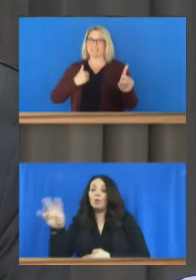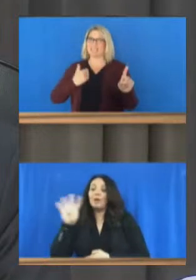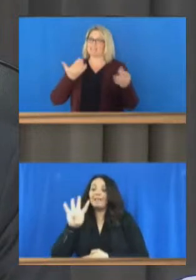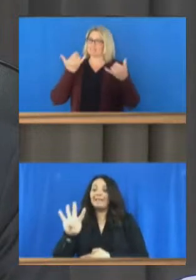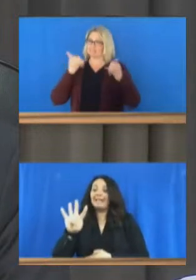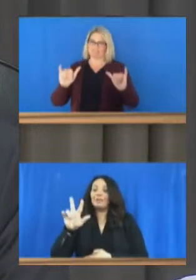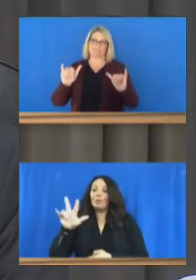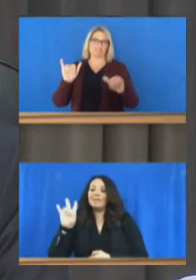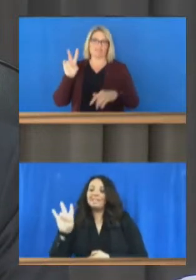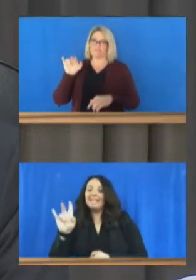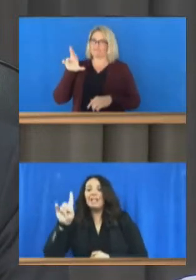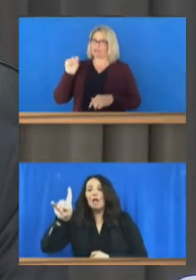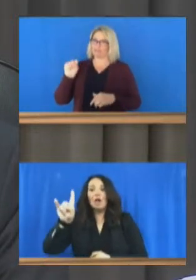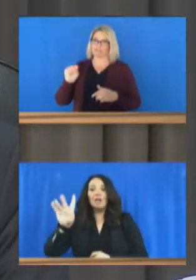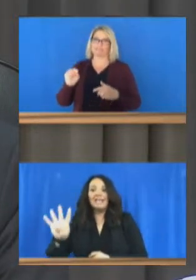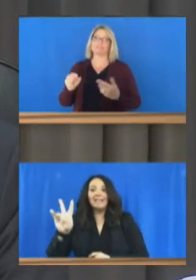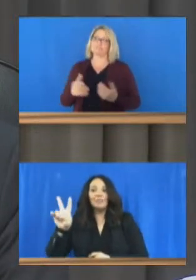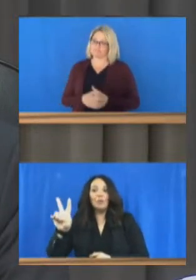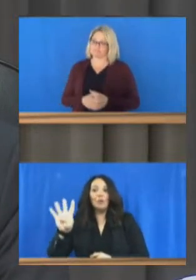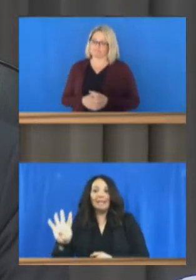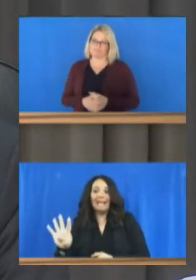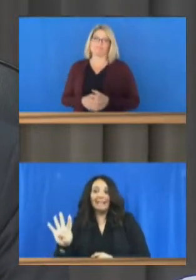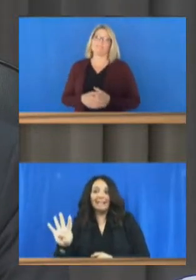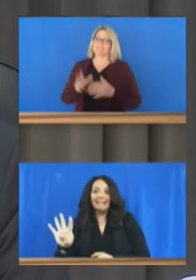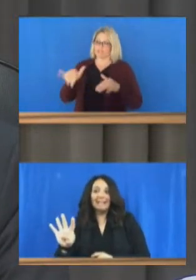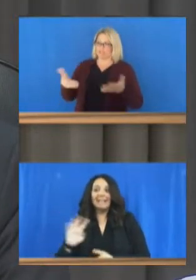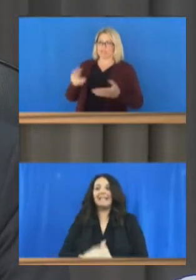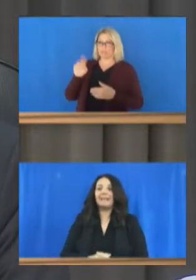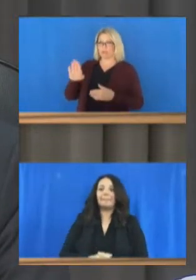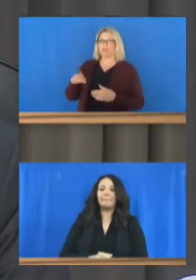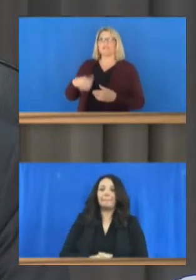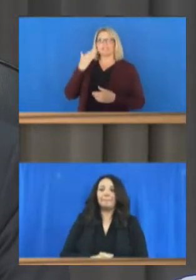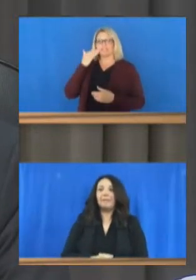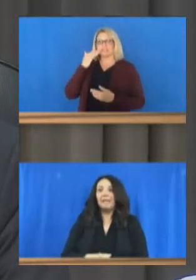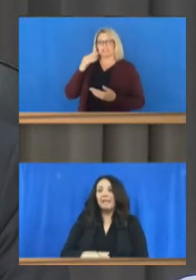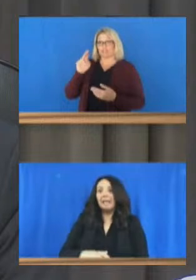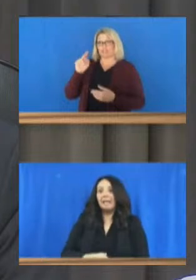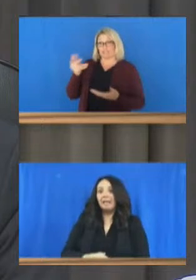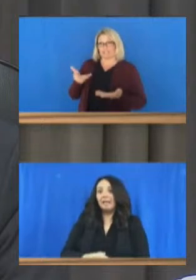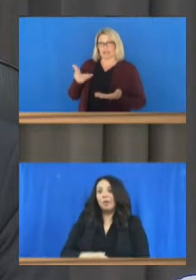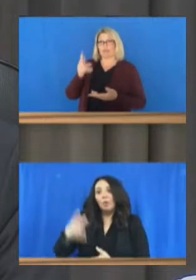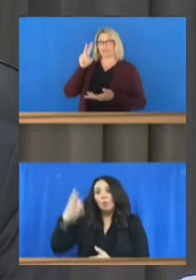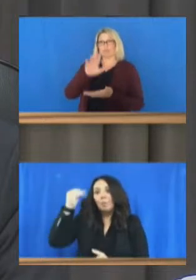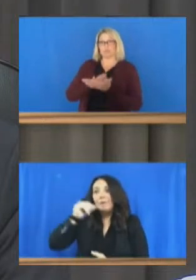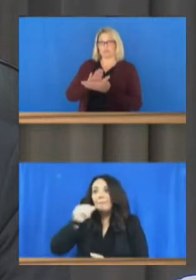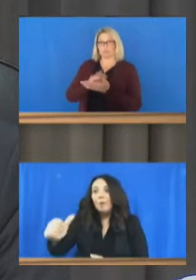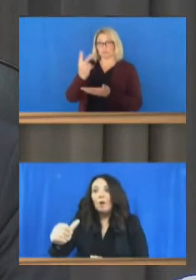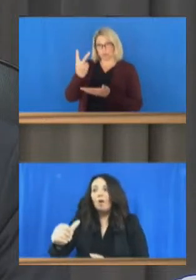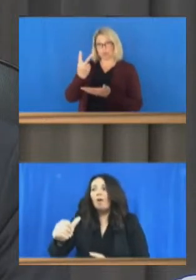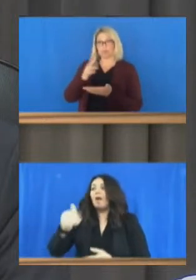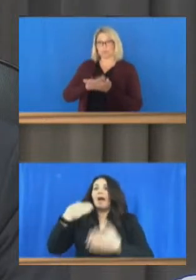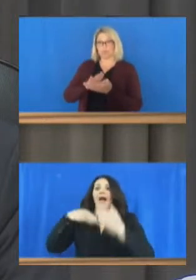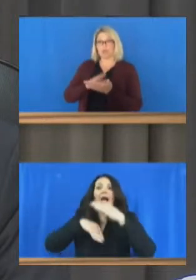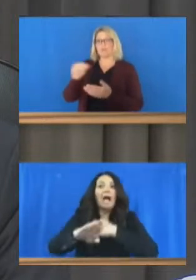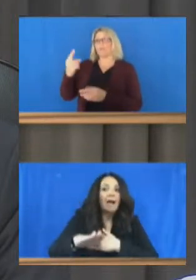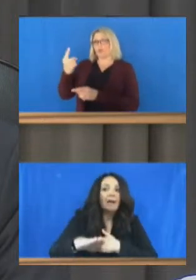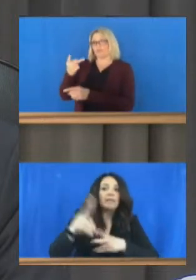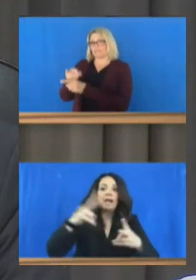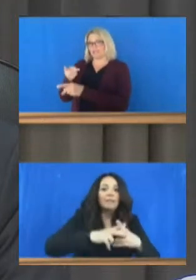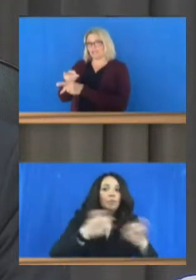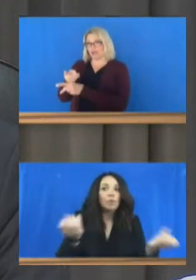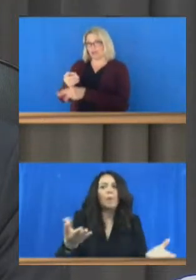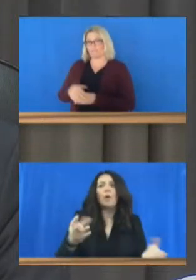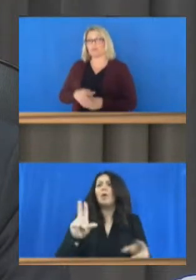School. As there was already no school scheduled today at KVHS, most students will return to school tomorrow